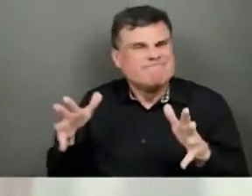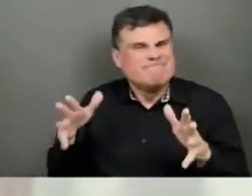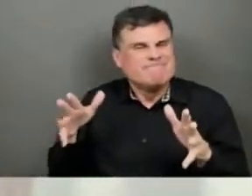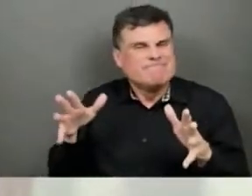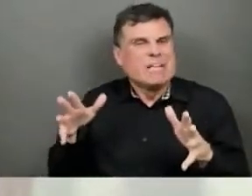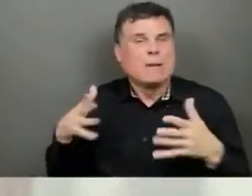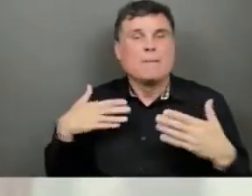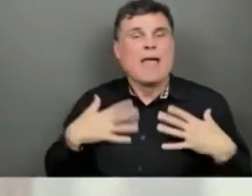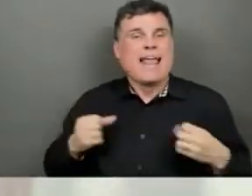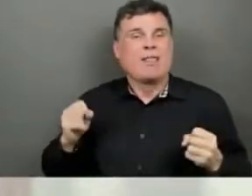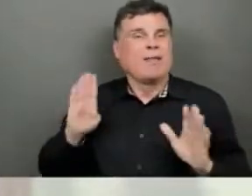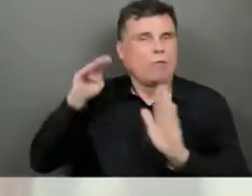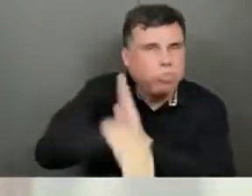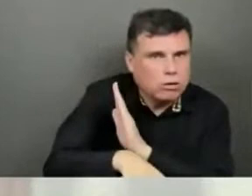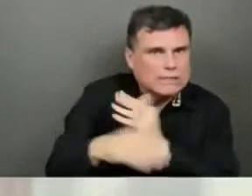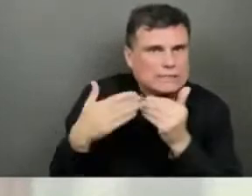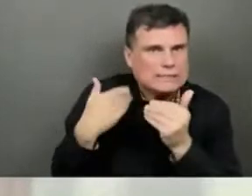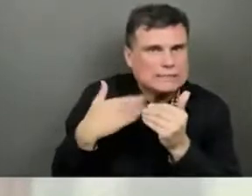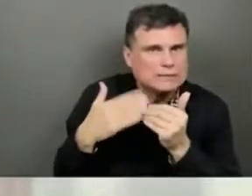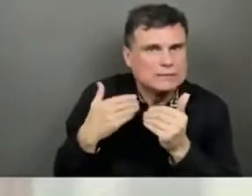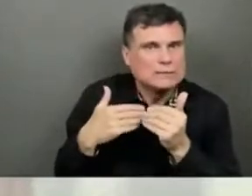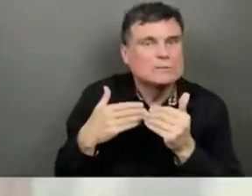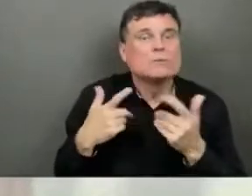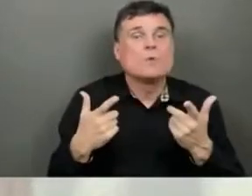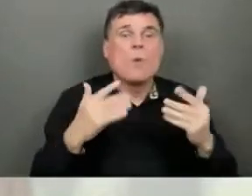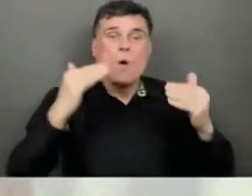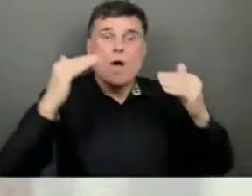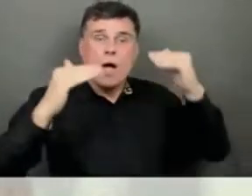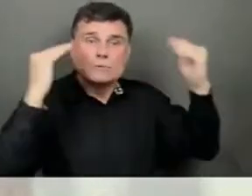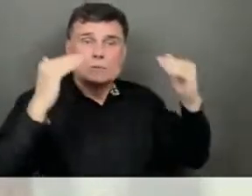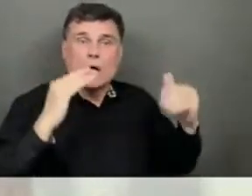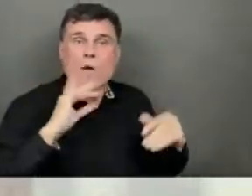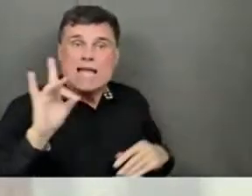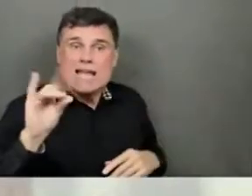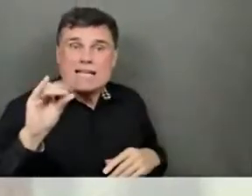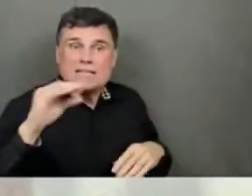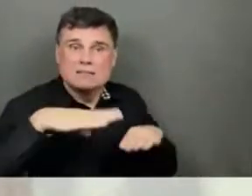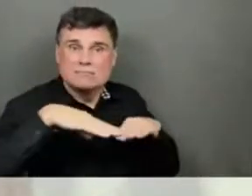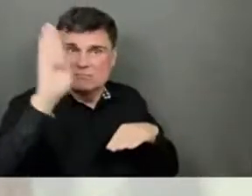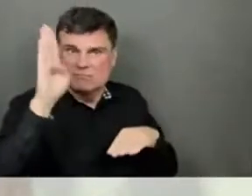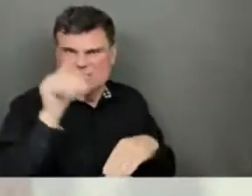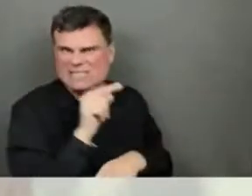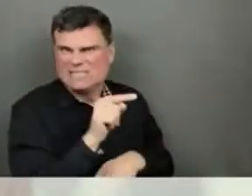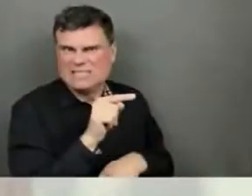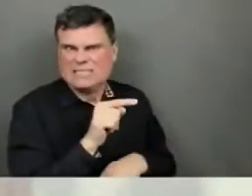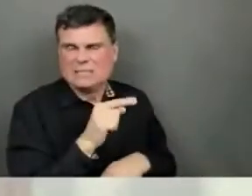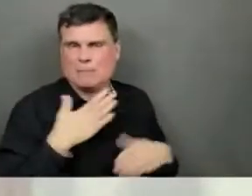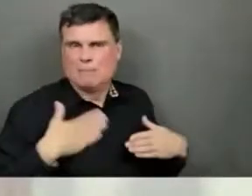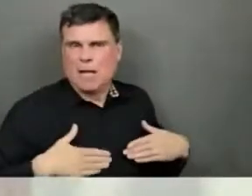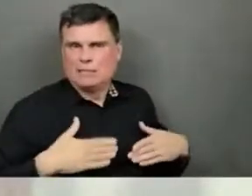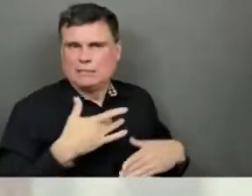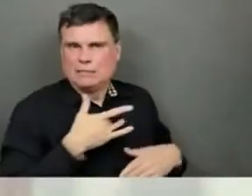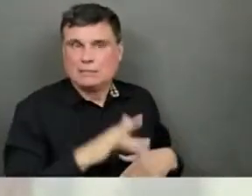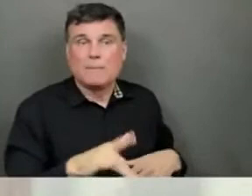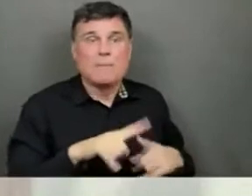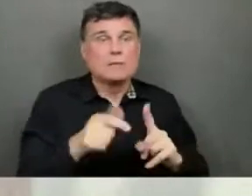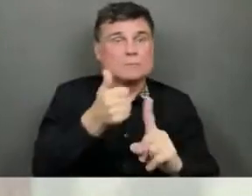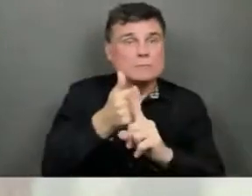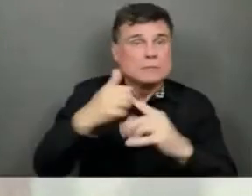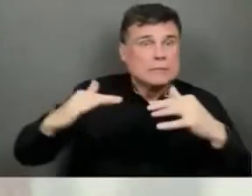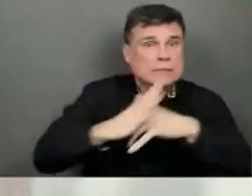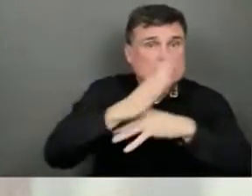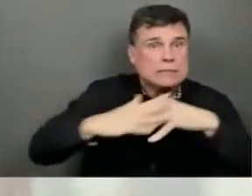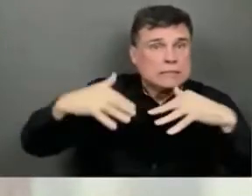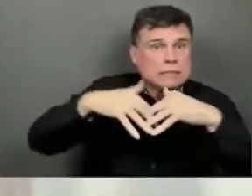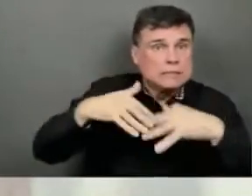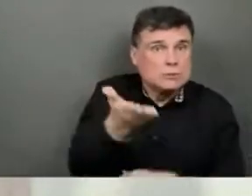focus will be on adults in our province who are 80 and over. And if you're an Indigenous person in the province, we've